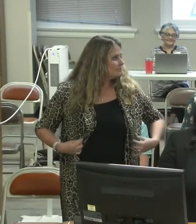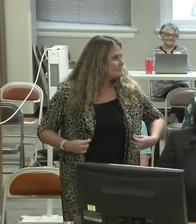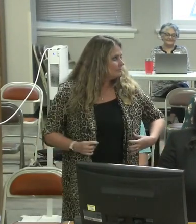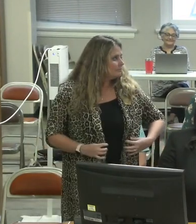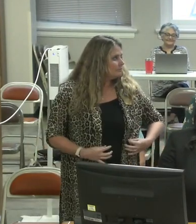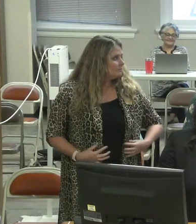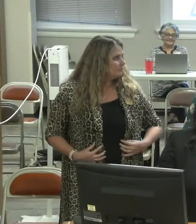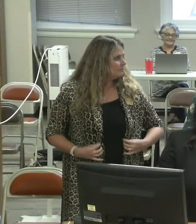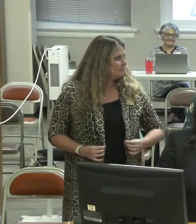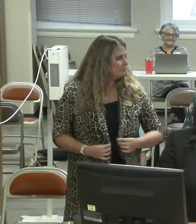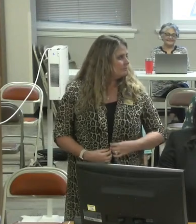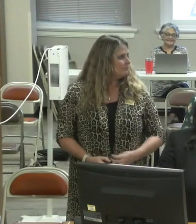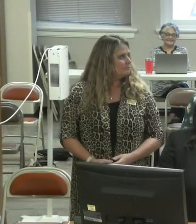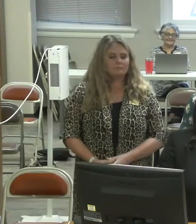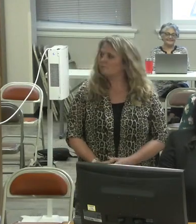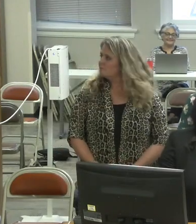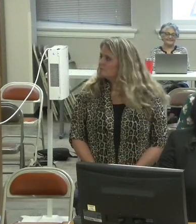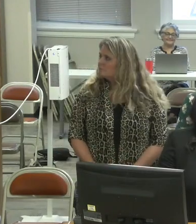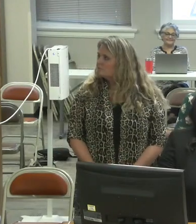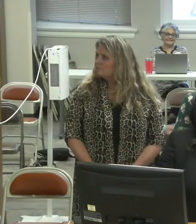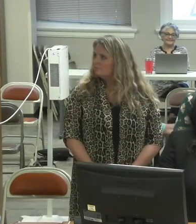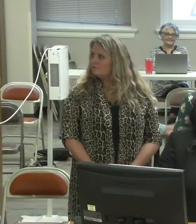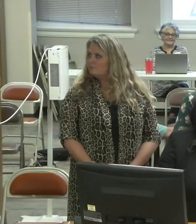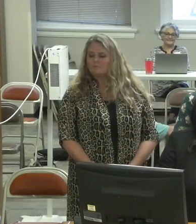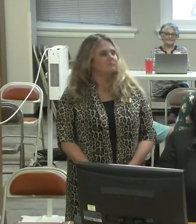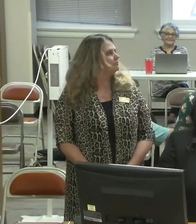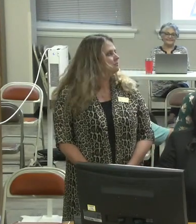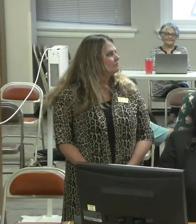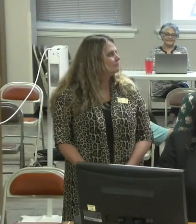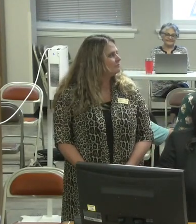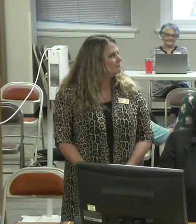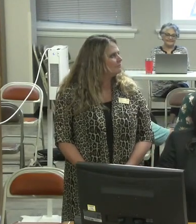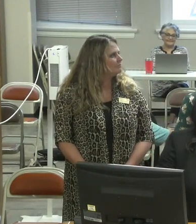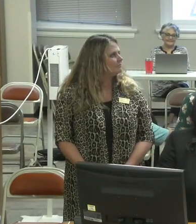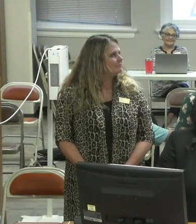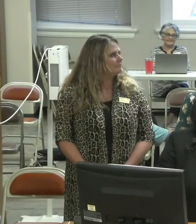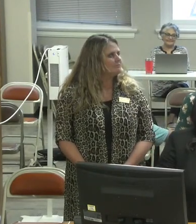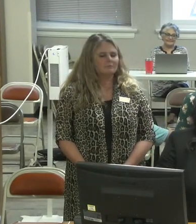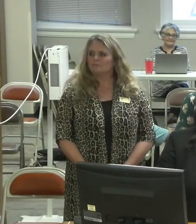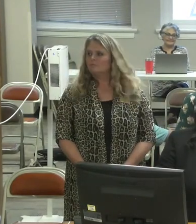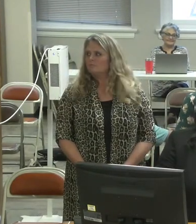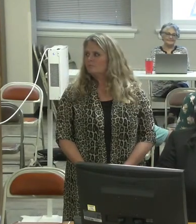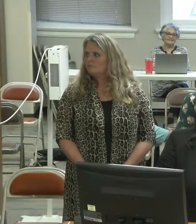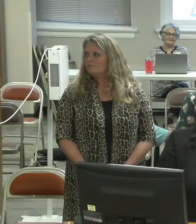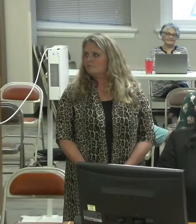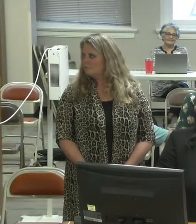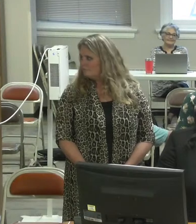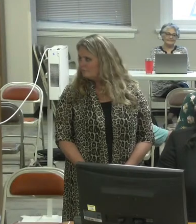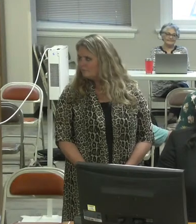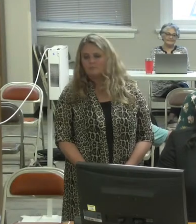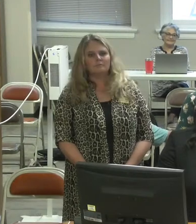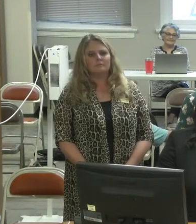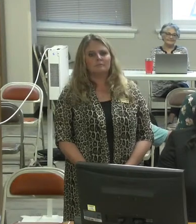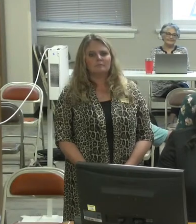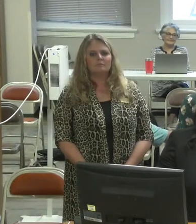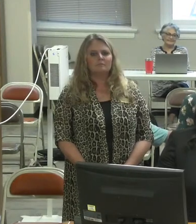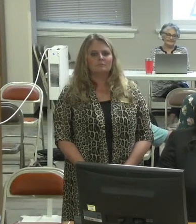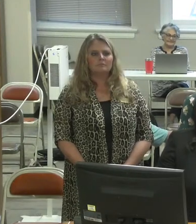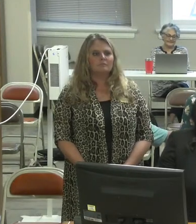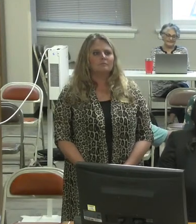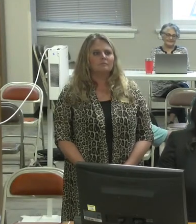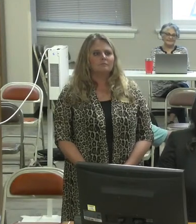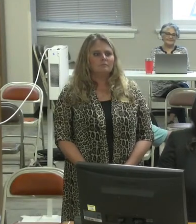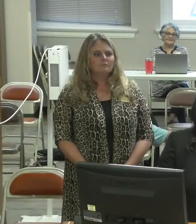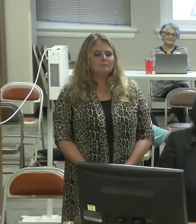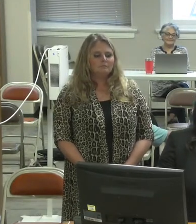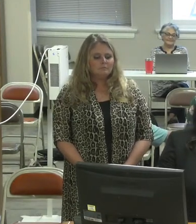was as we went across Kansas and we went to various universities it made me feel good to see the commitment